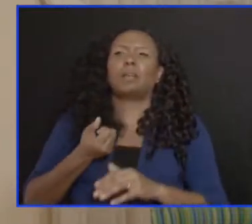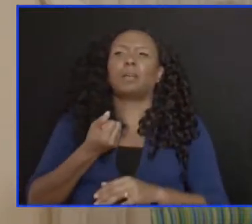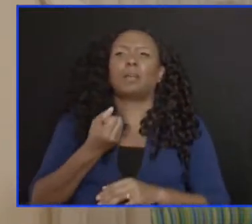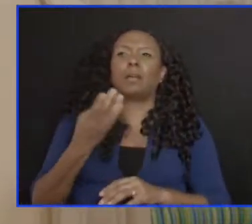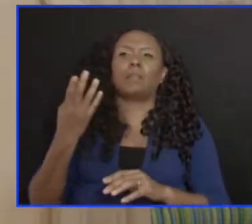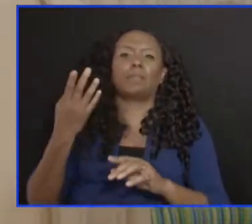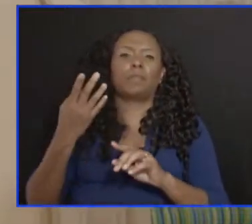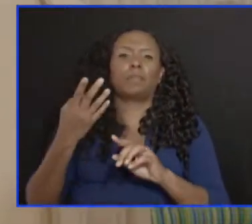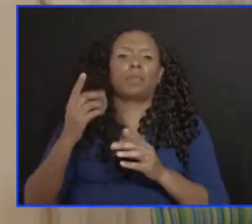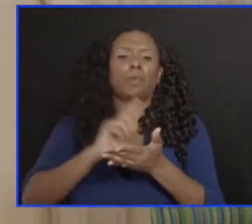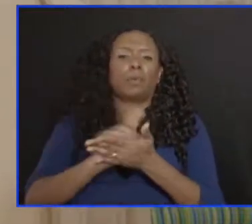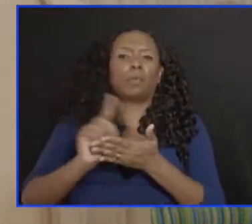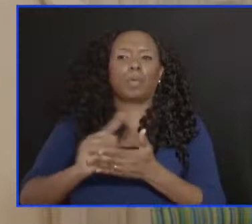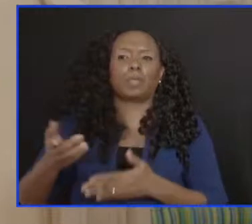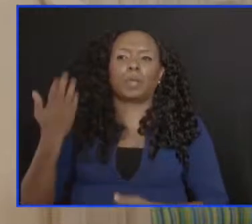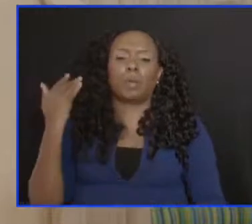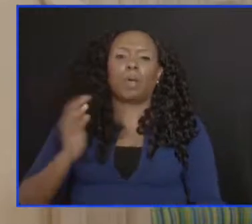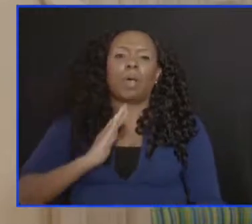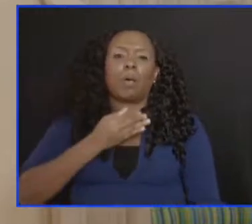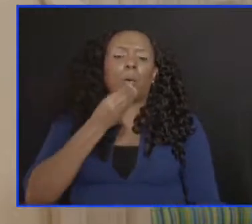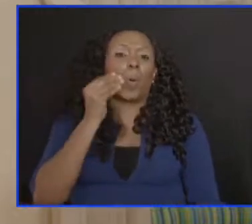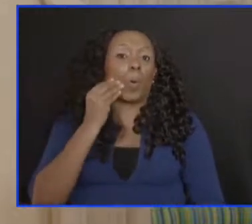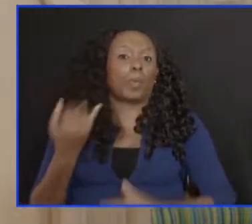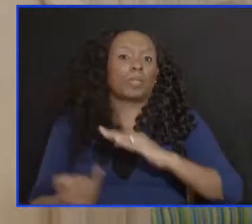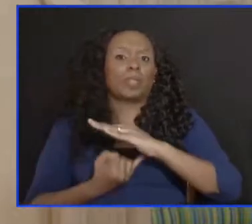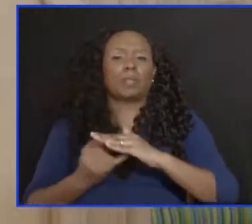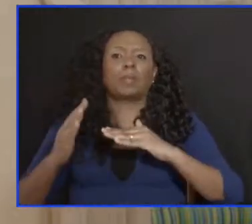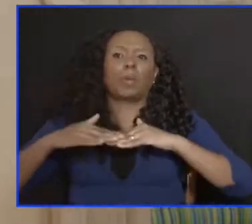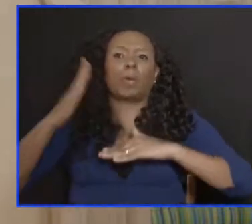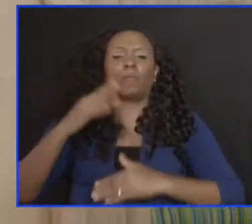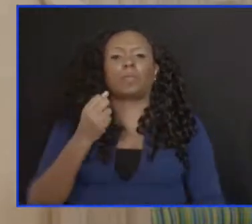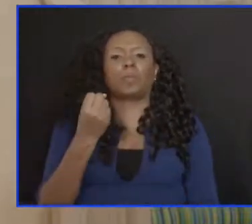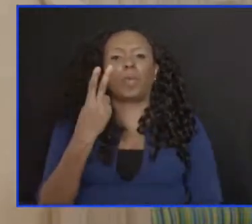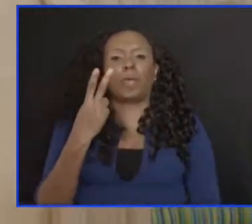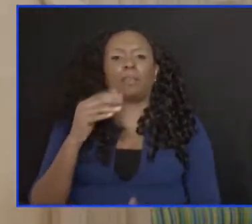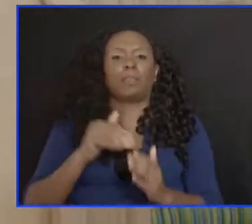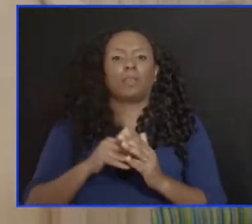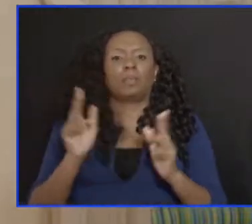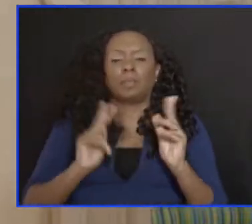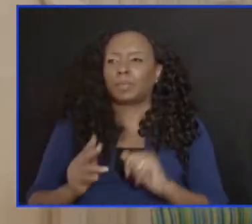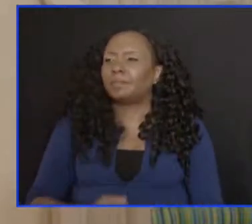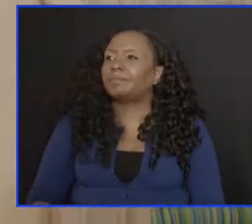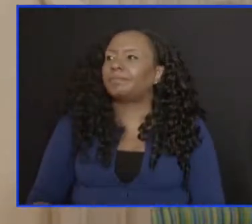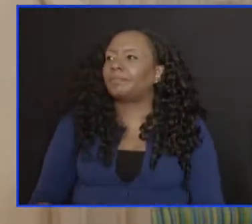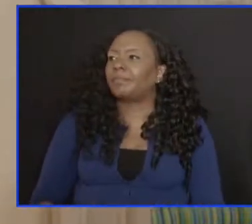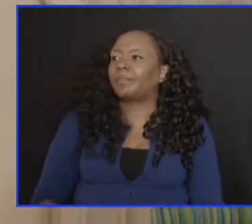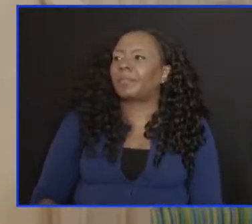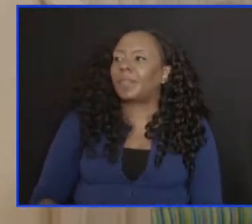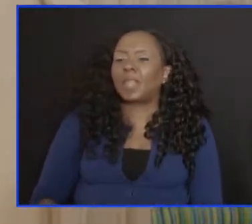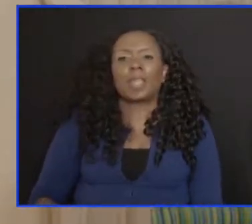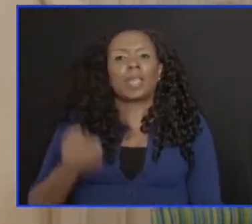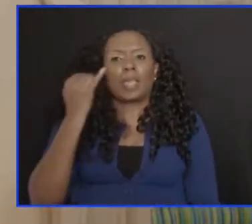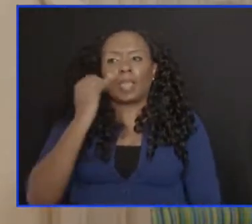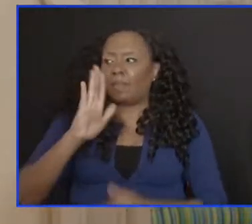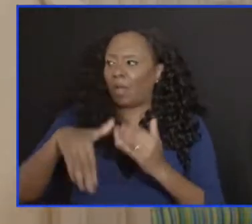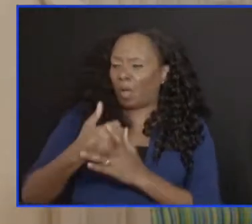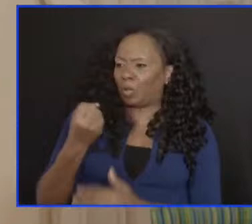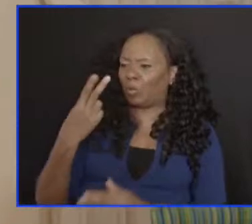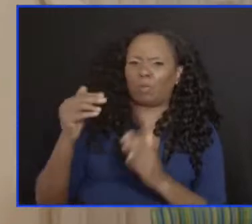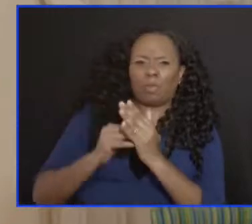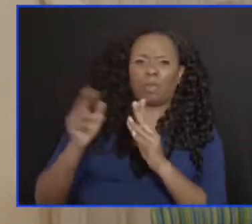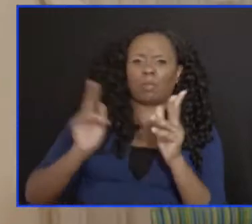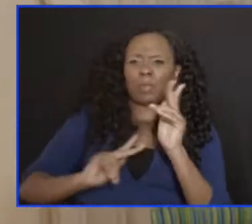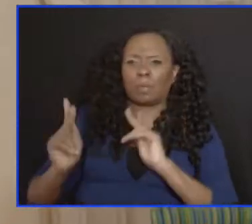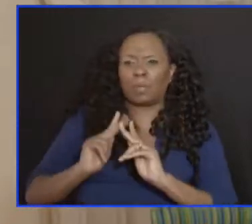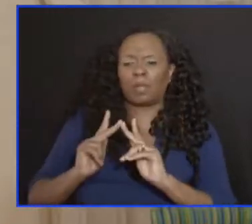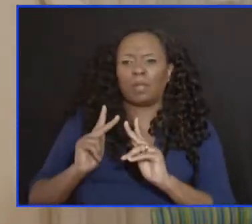to 12,000. If you take each of those 12,000 and say they probably had contact with a minimum of 4 people, just